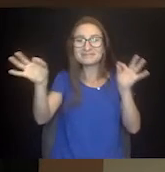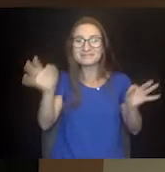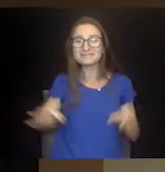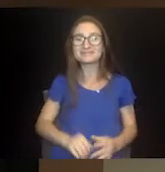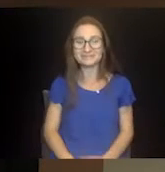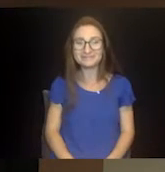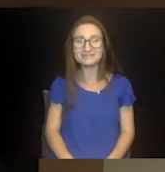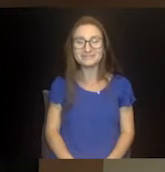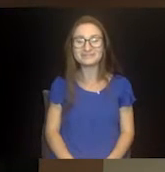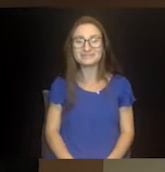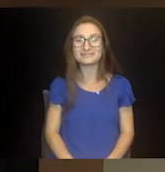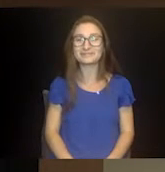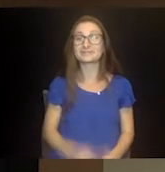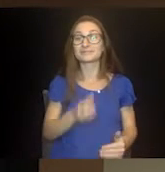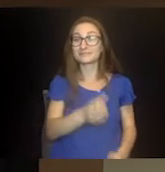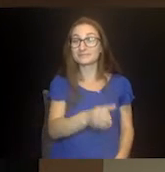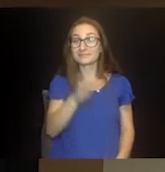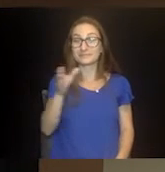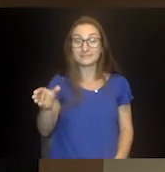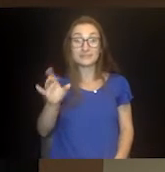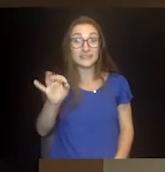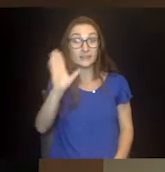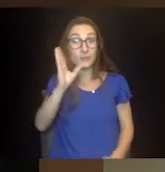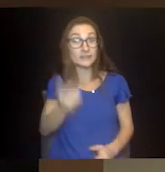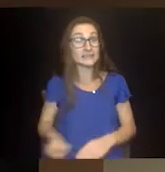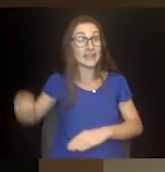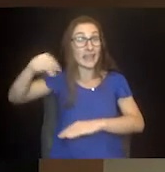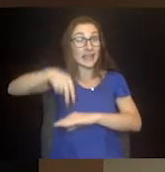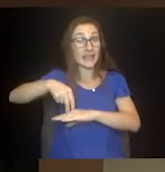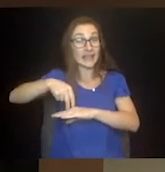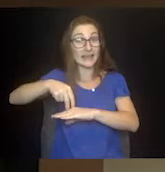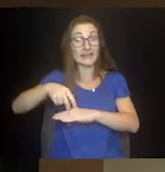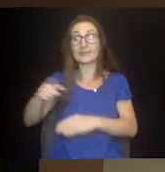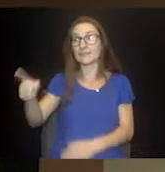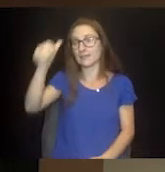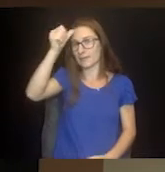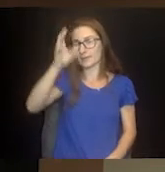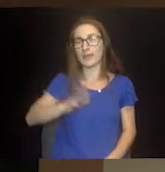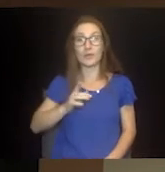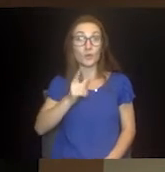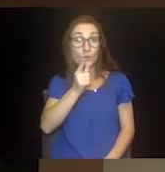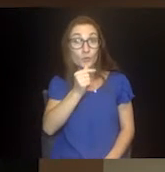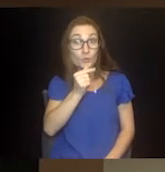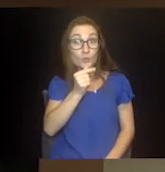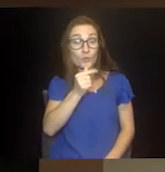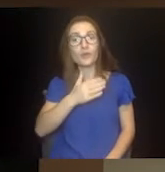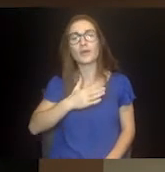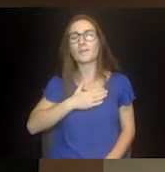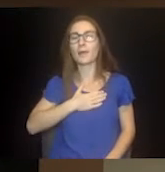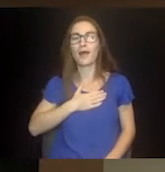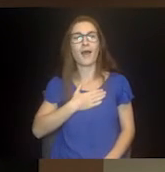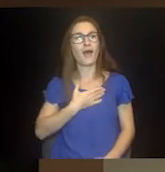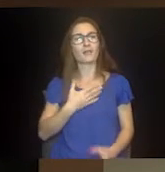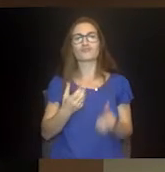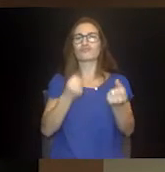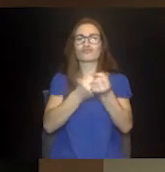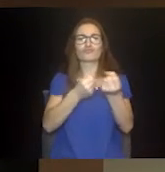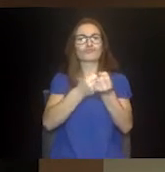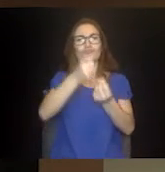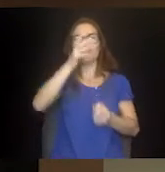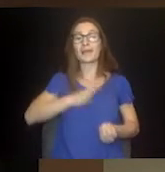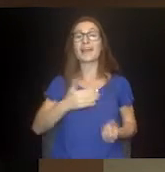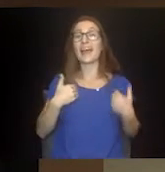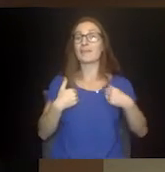give you a good smile and tell you about it, okay? Right here, if he'll stand, this man right here, he is